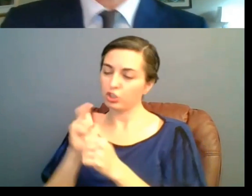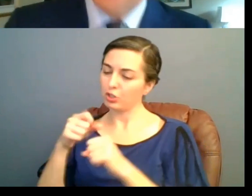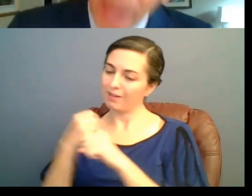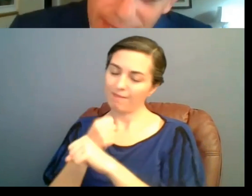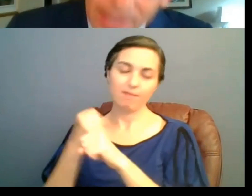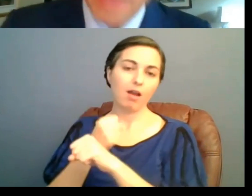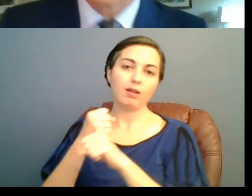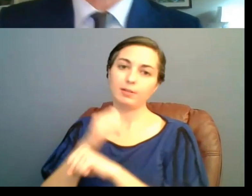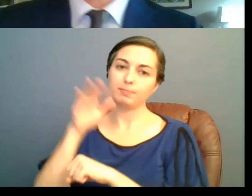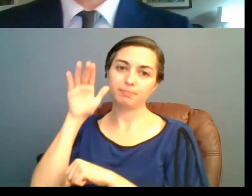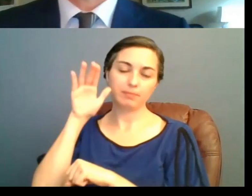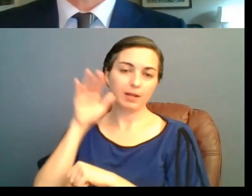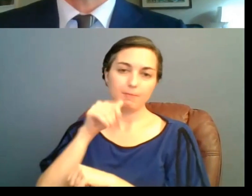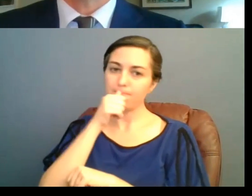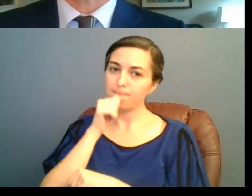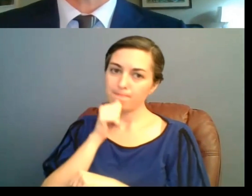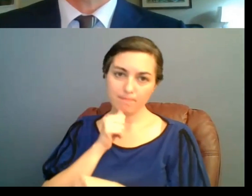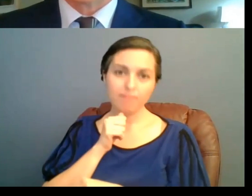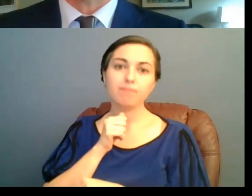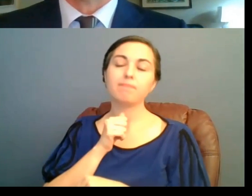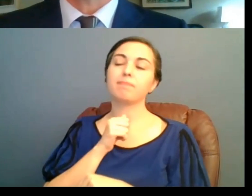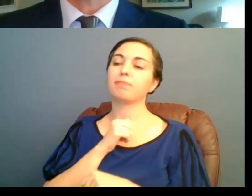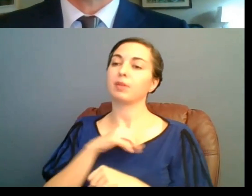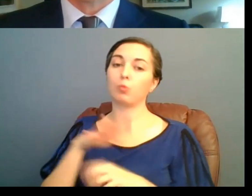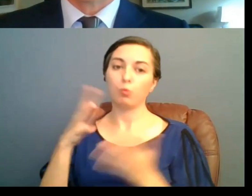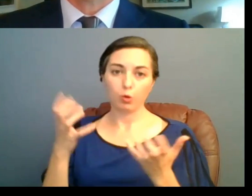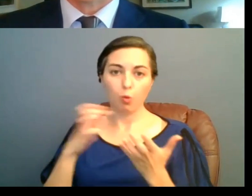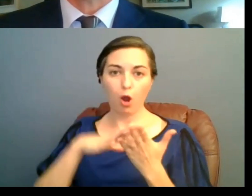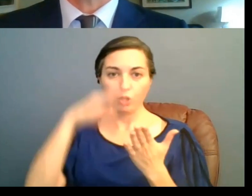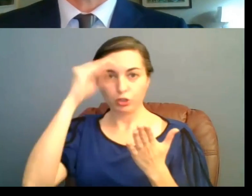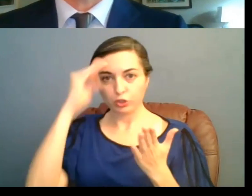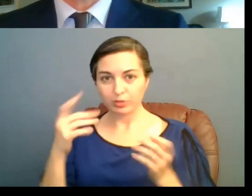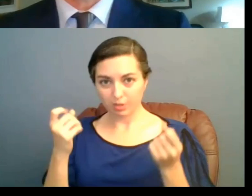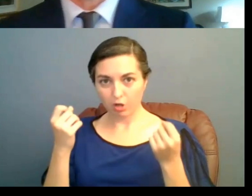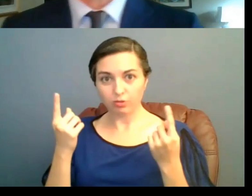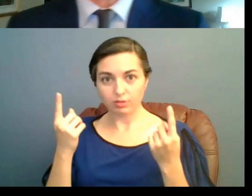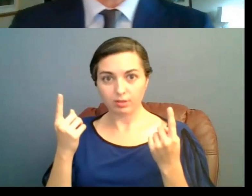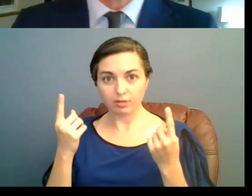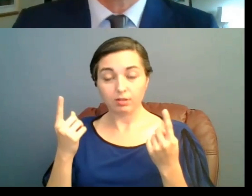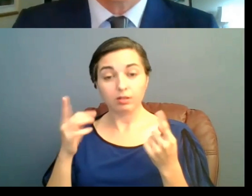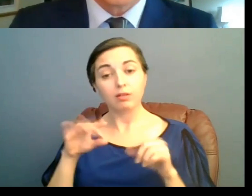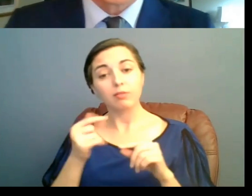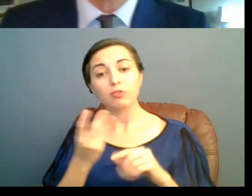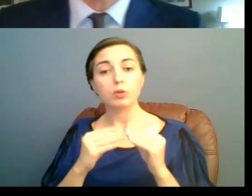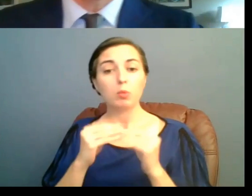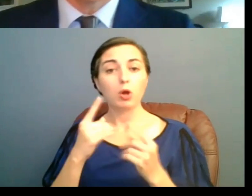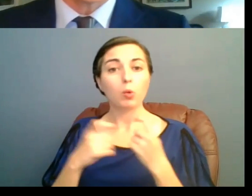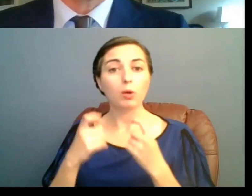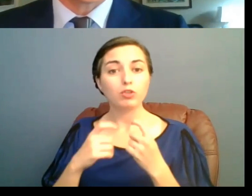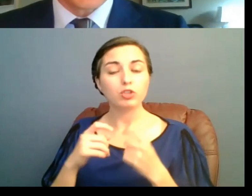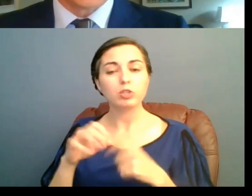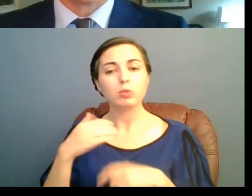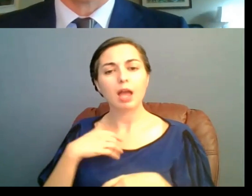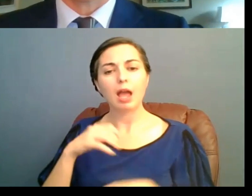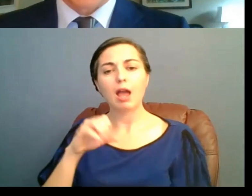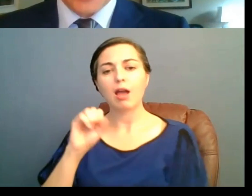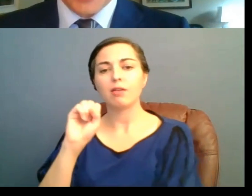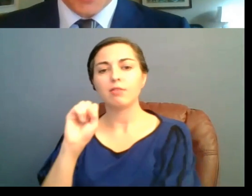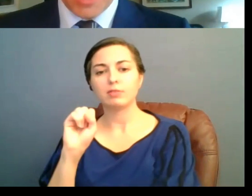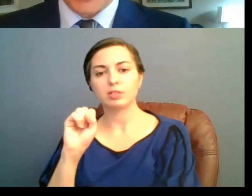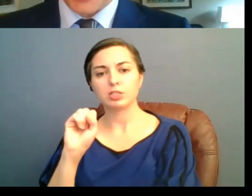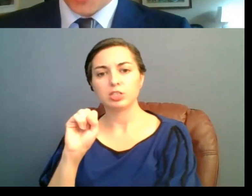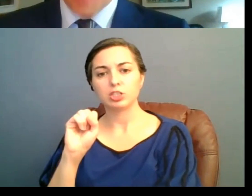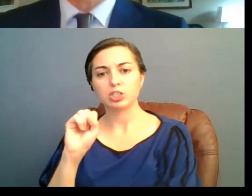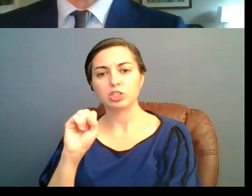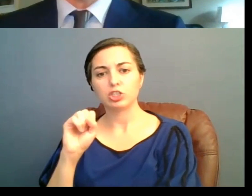it. And that's what we want our students to hear. I want to get to a few more questions from the group. We have Sarush Noktedan, if I'm